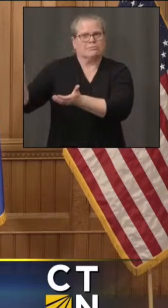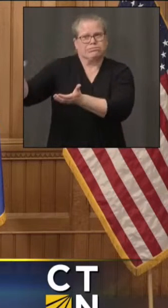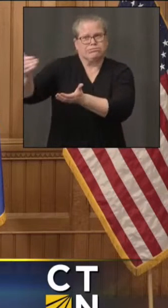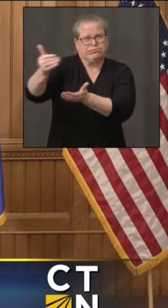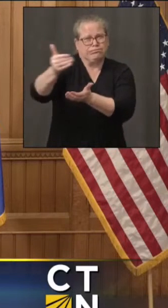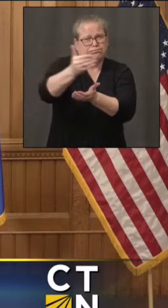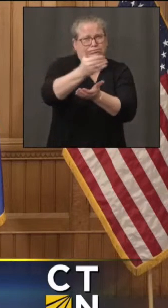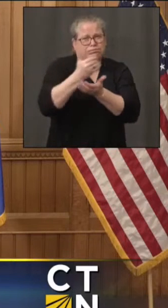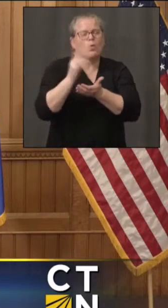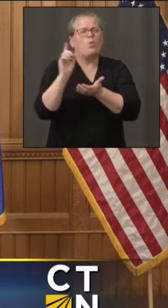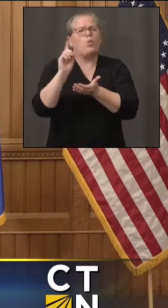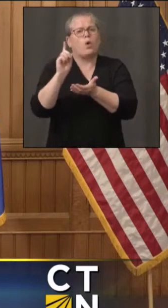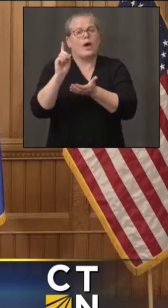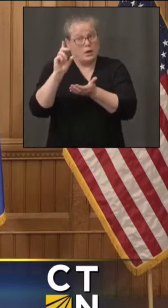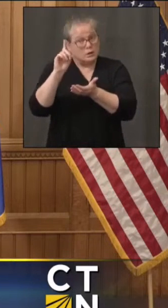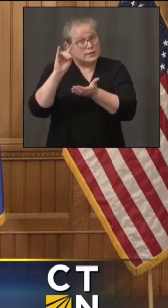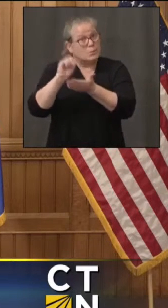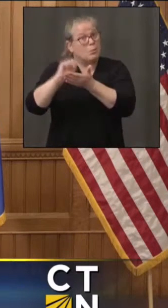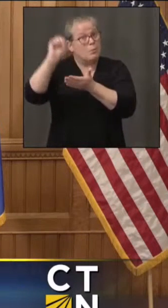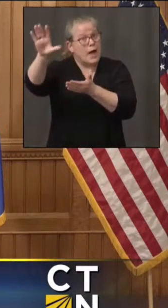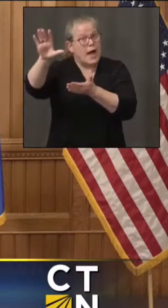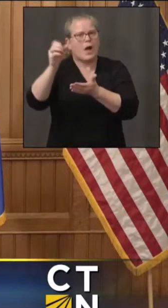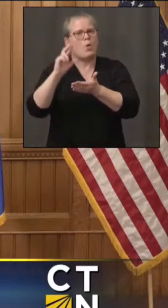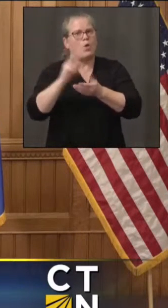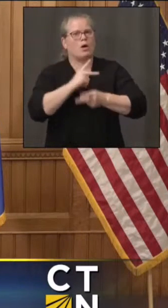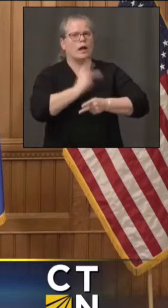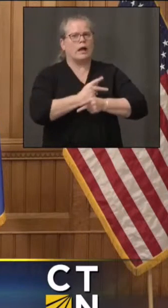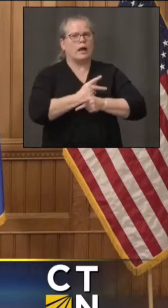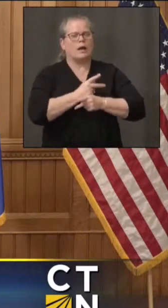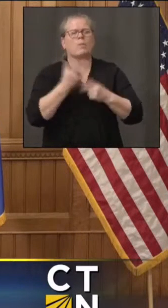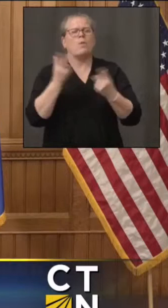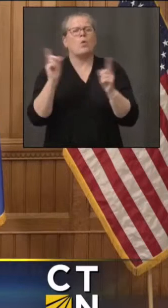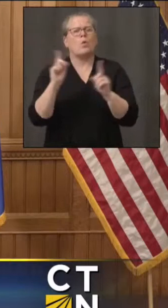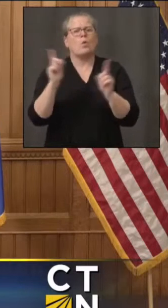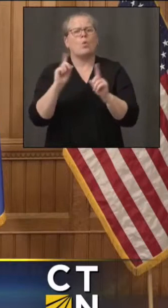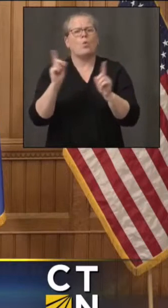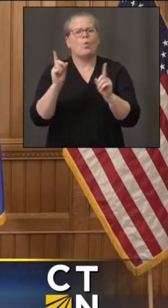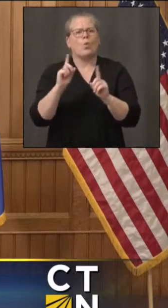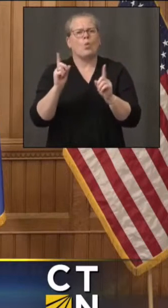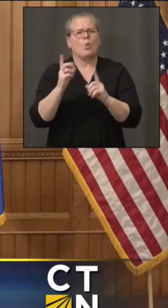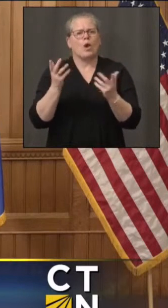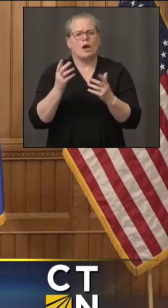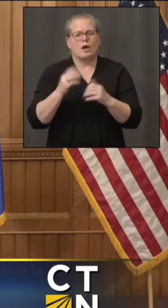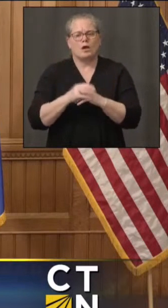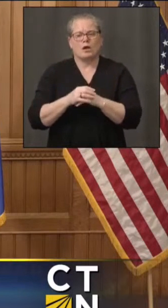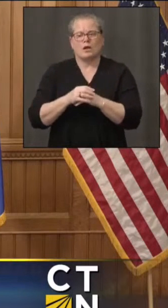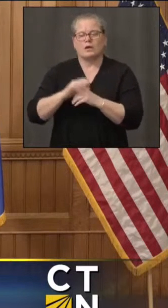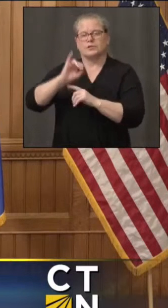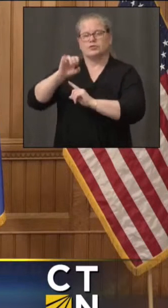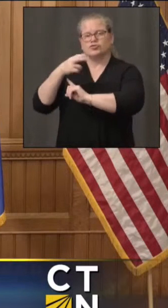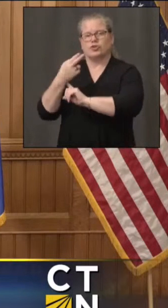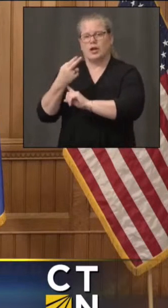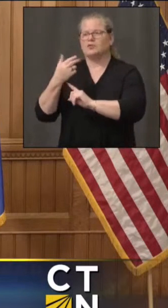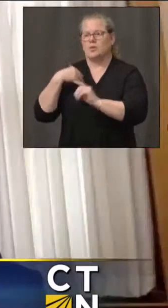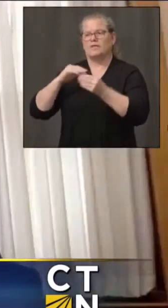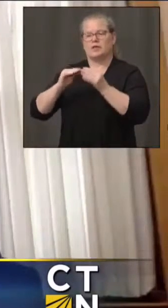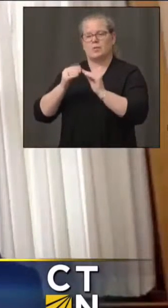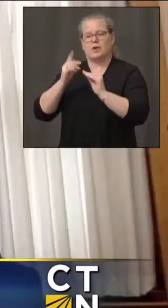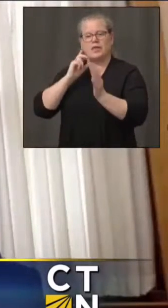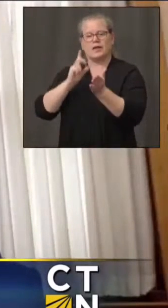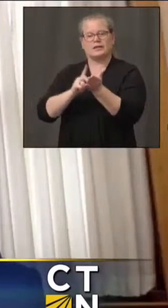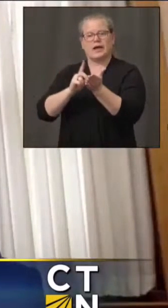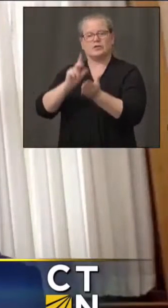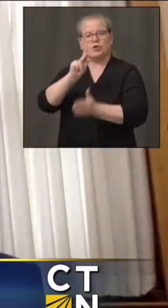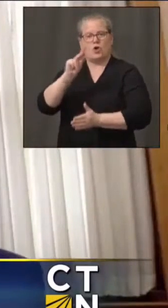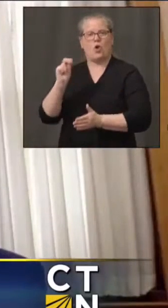mind at ease, because it's a little early to be talking about it, but still, I we've been can getting give the emails. statistics. What's going on? Dr. Coe, I think it'd be great for him to comment on